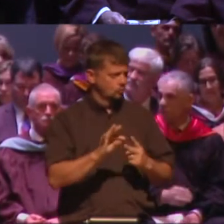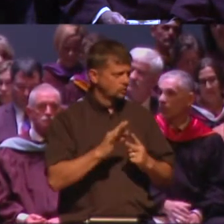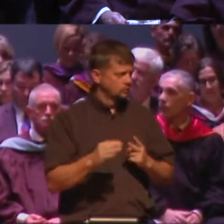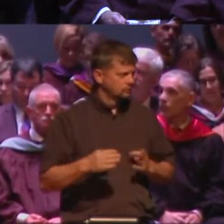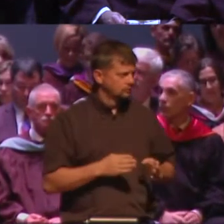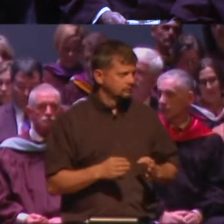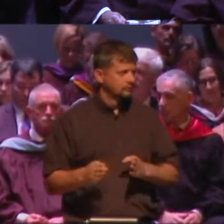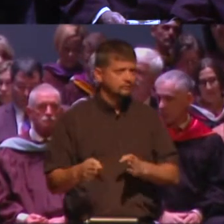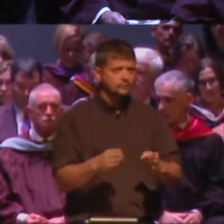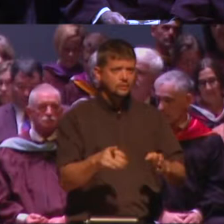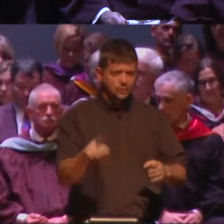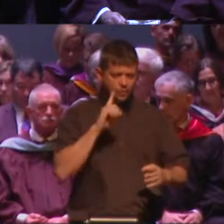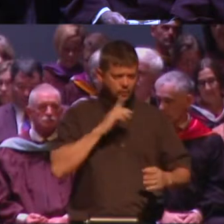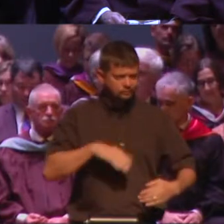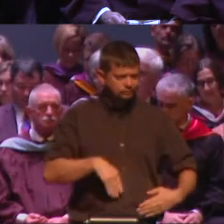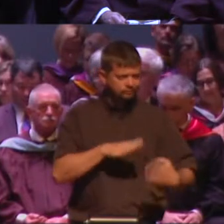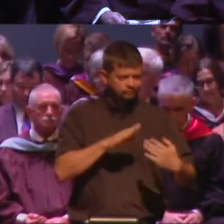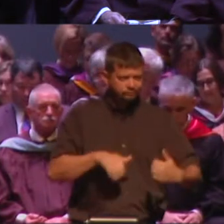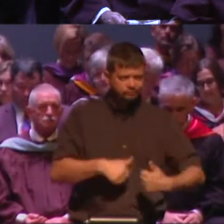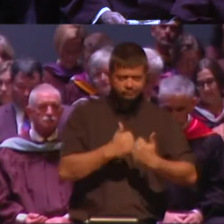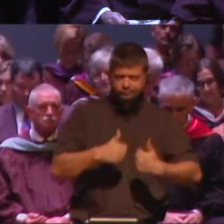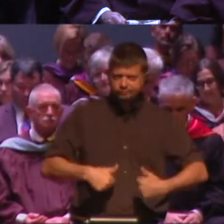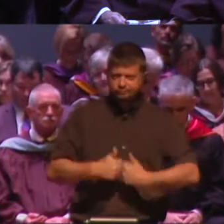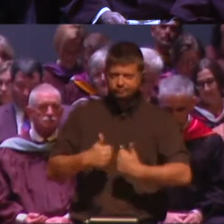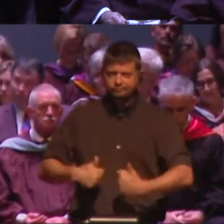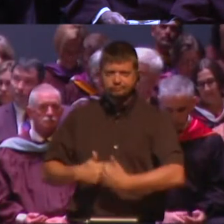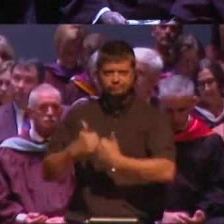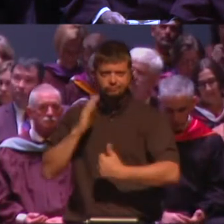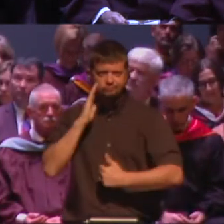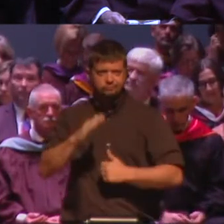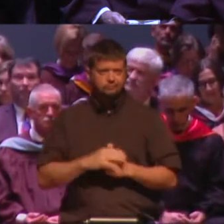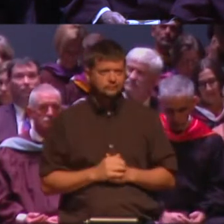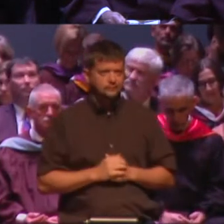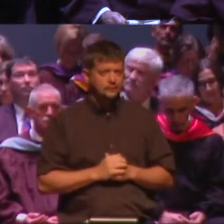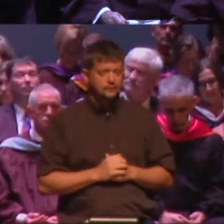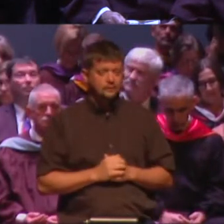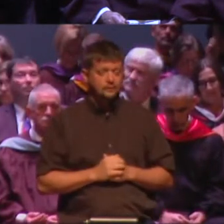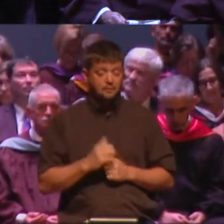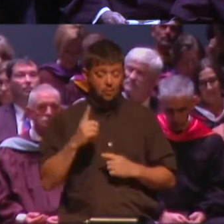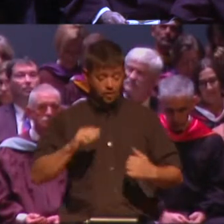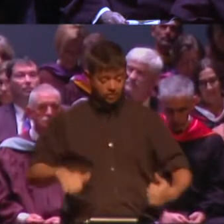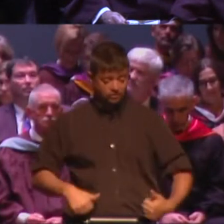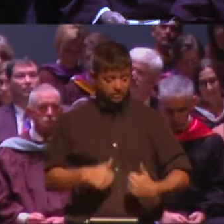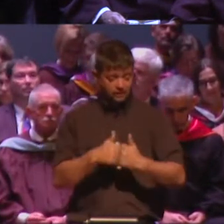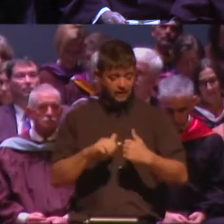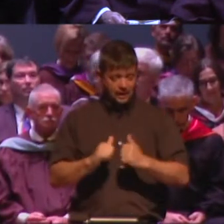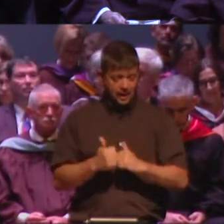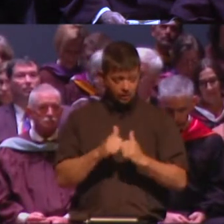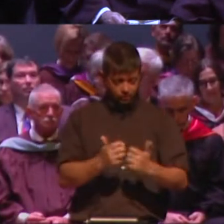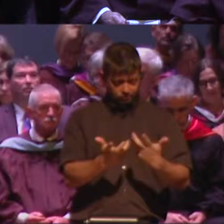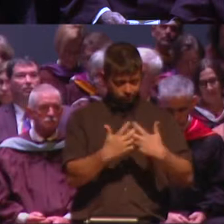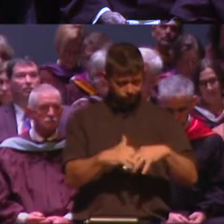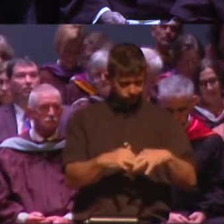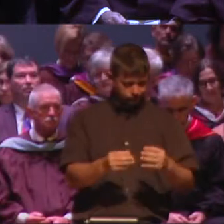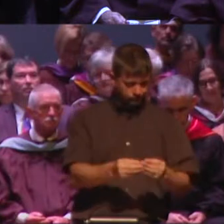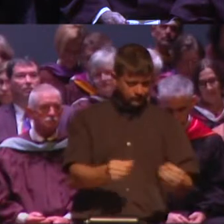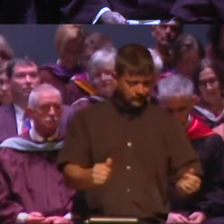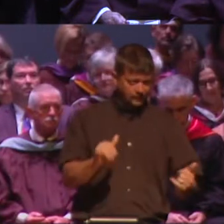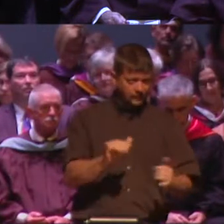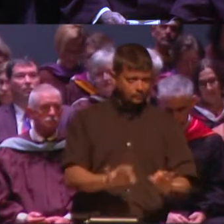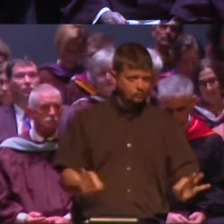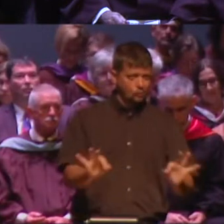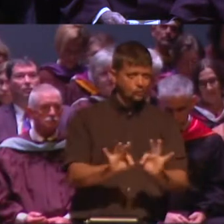will each face some obstacles along the way. It's how you handle those obstacles that make all the